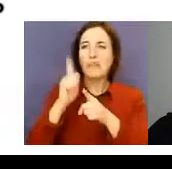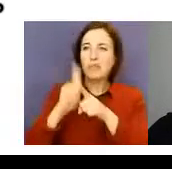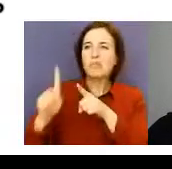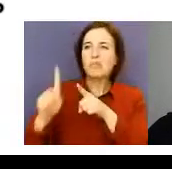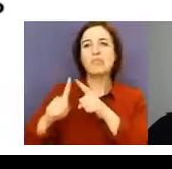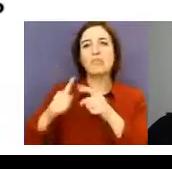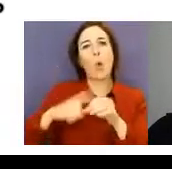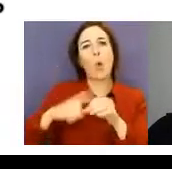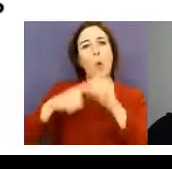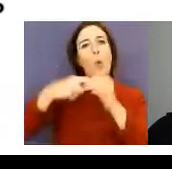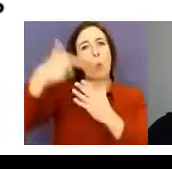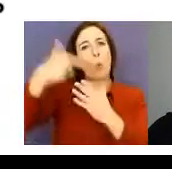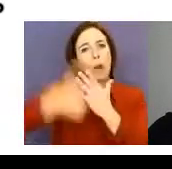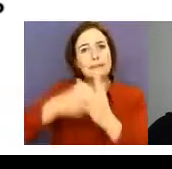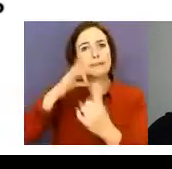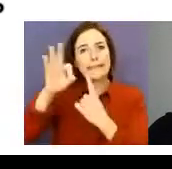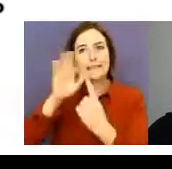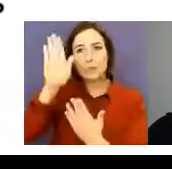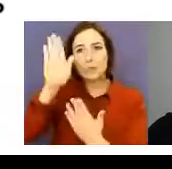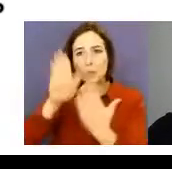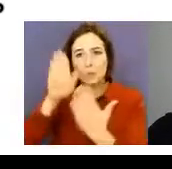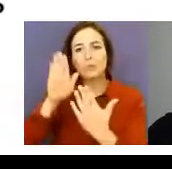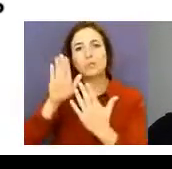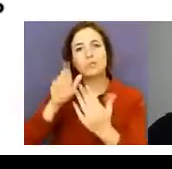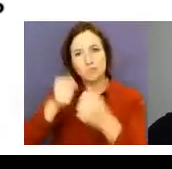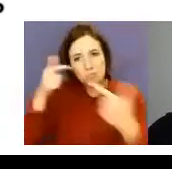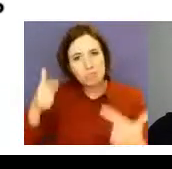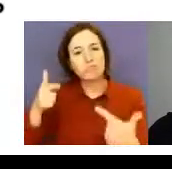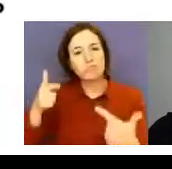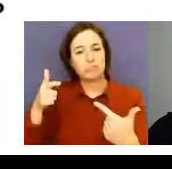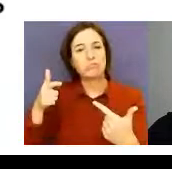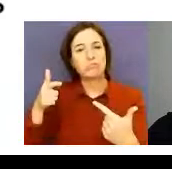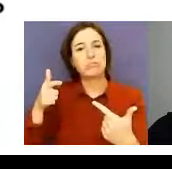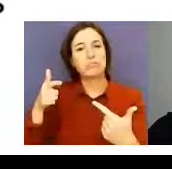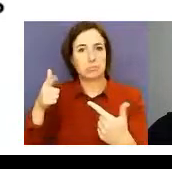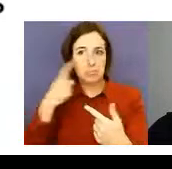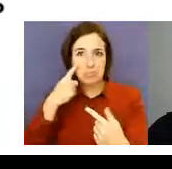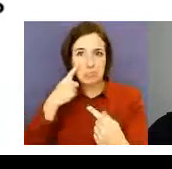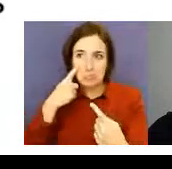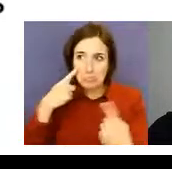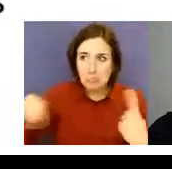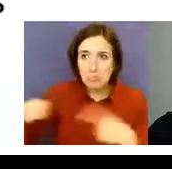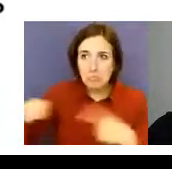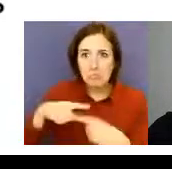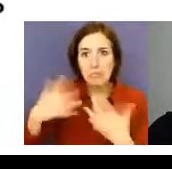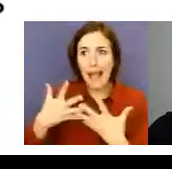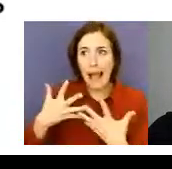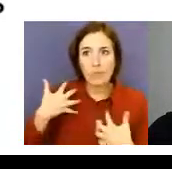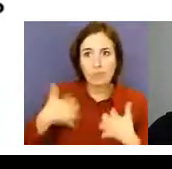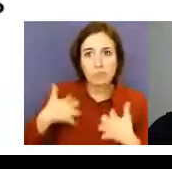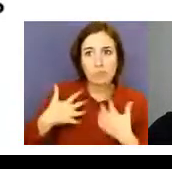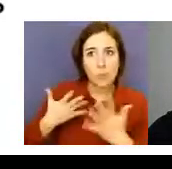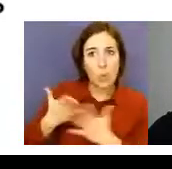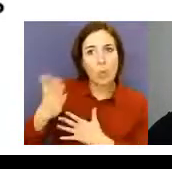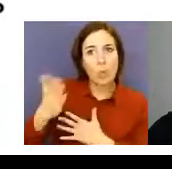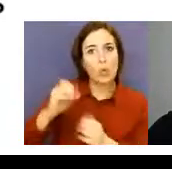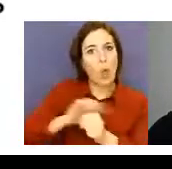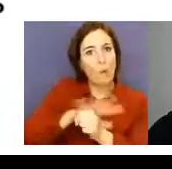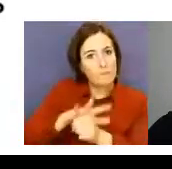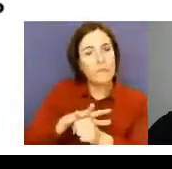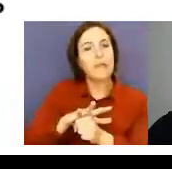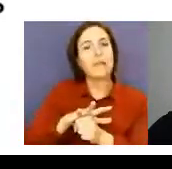that up this year to keep in touch with how people are doing during COVID-19. And then obviously we track our media coverage, viewing figures,